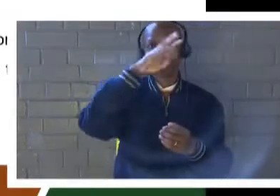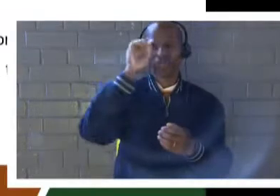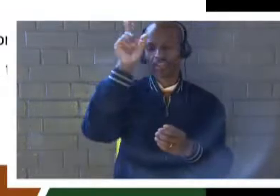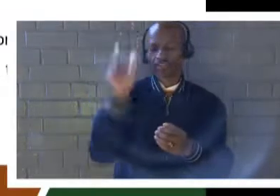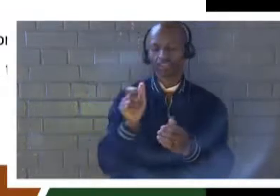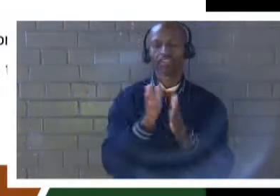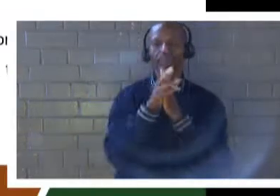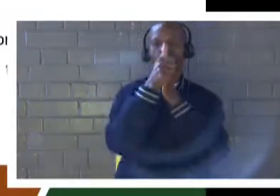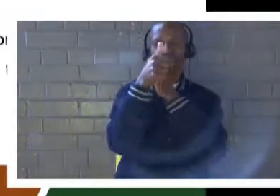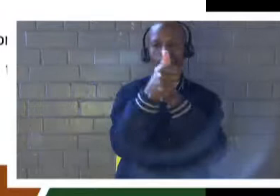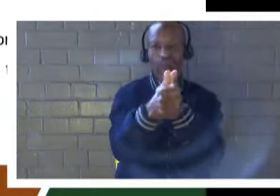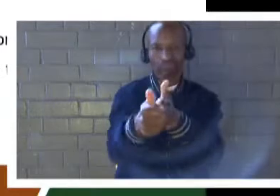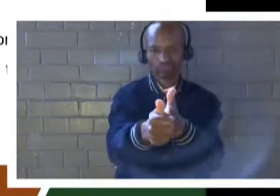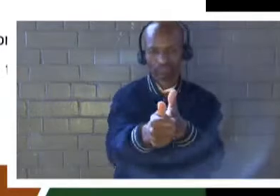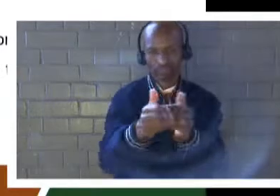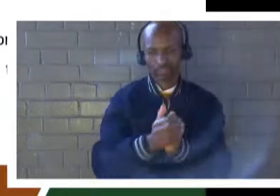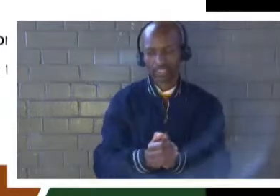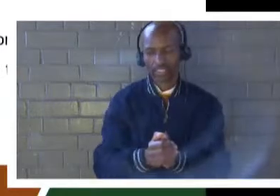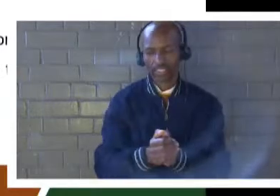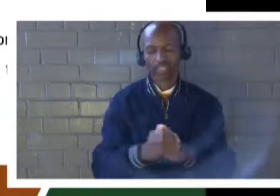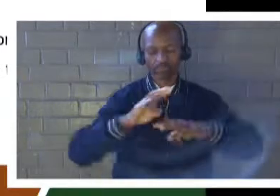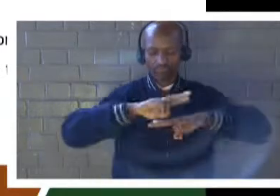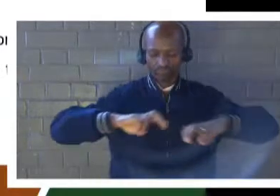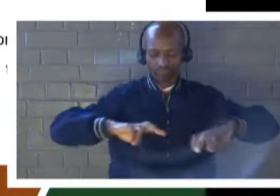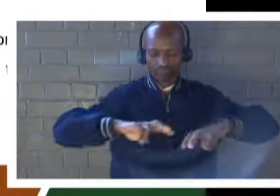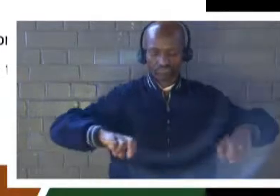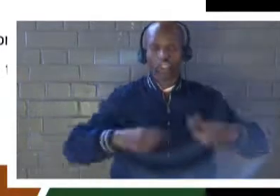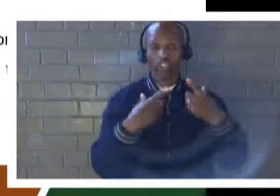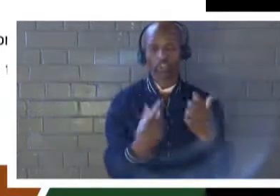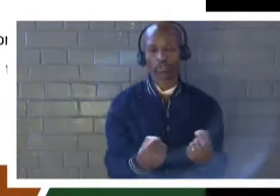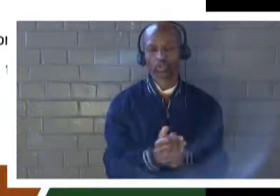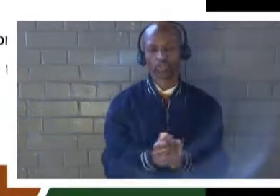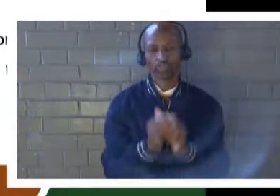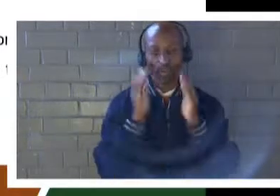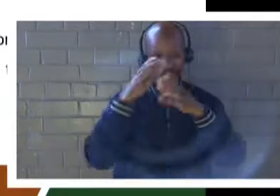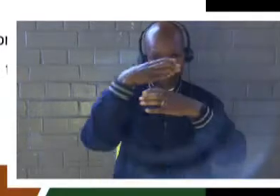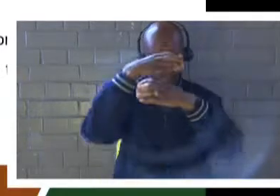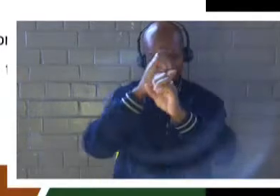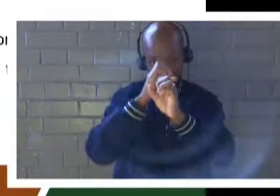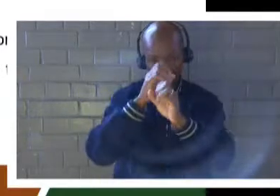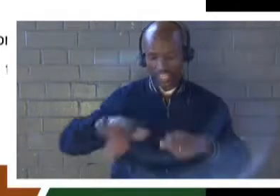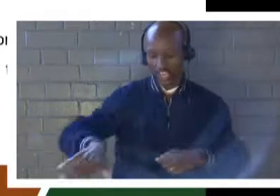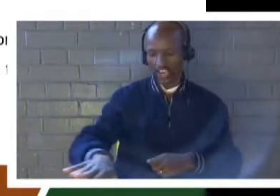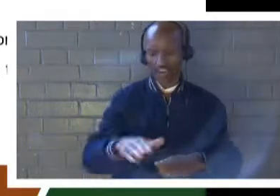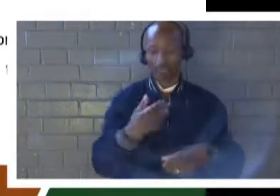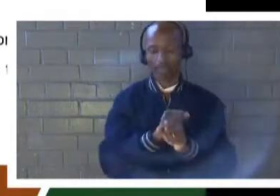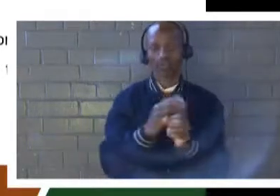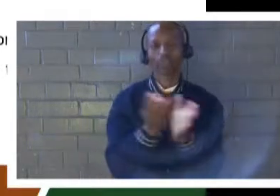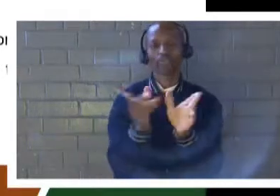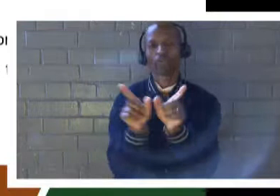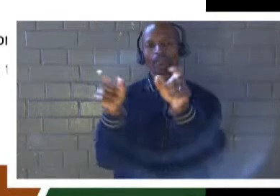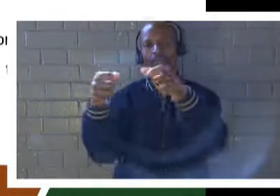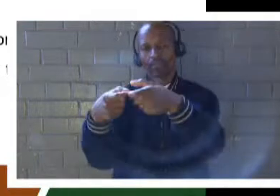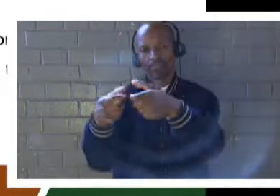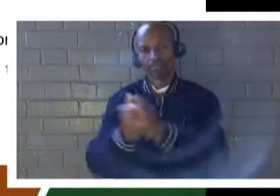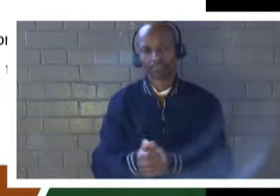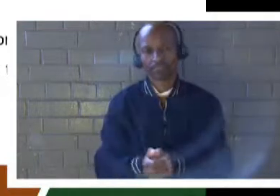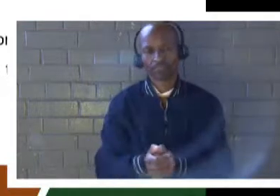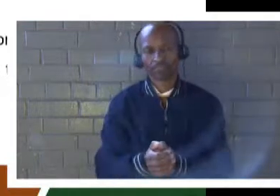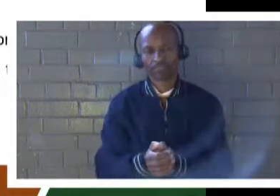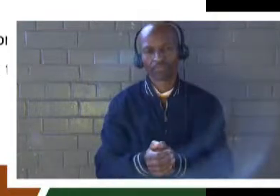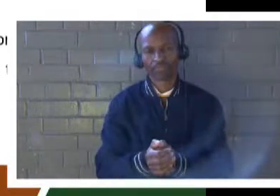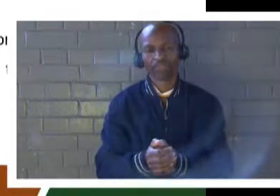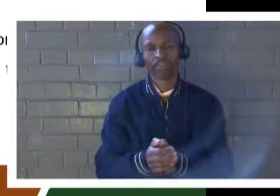guides an in-depth investigation of a particular focus area determined by the committee.